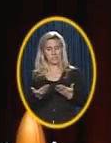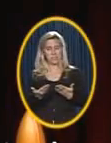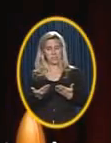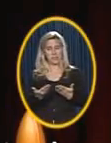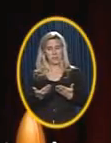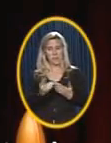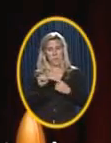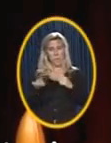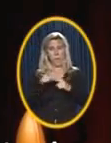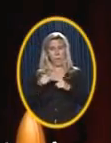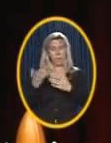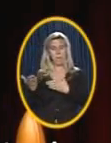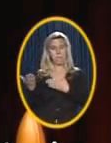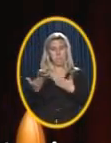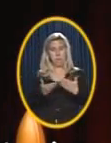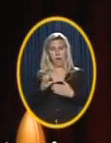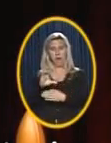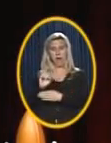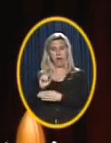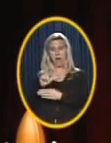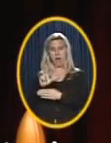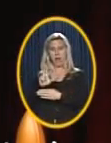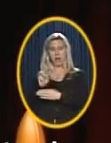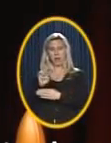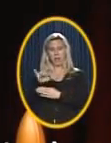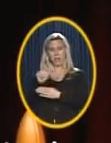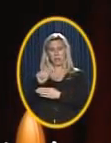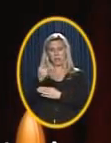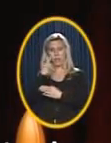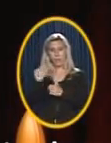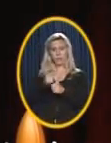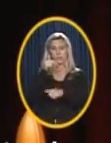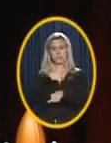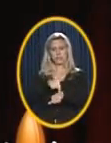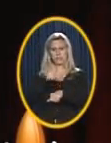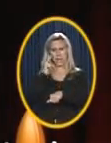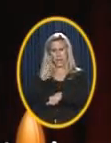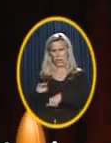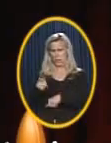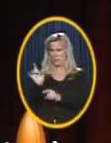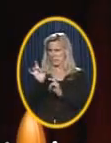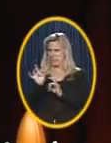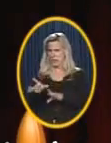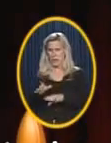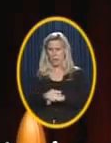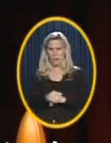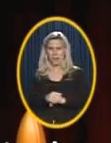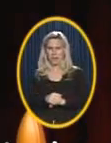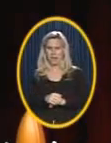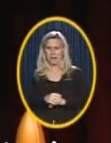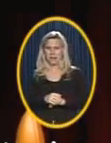was when they brought Columbia in for the first time, and it looked pretty ratty. And